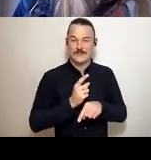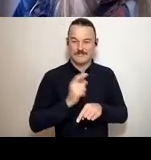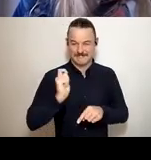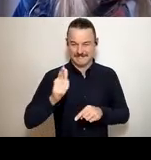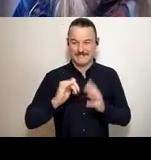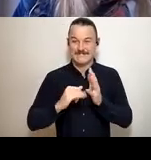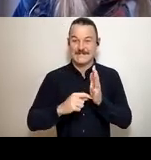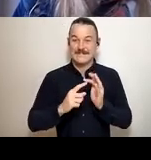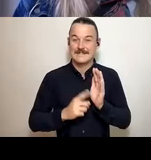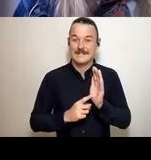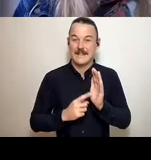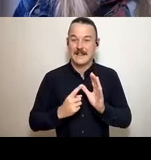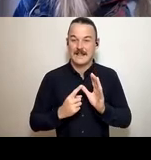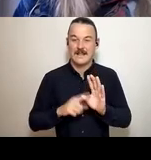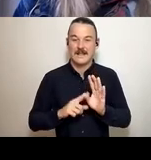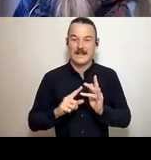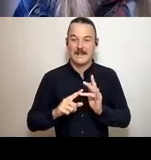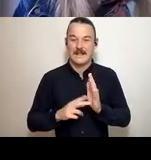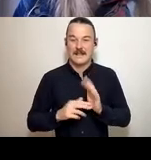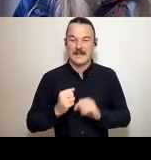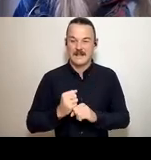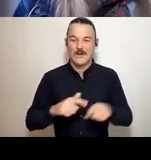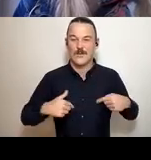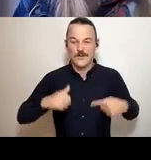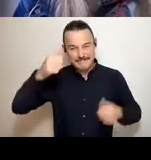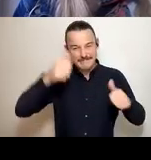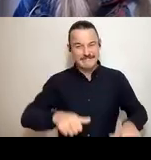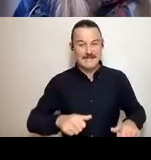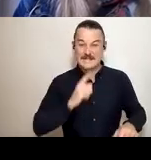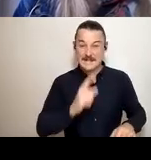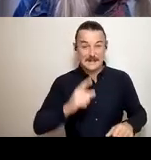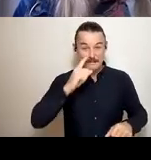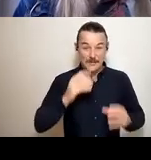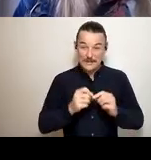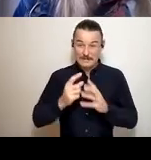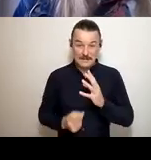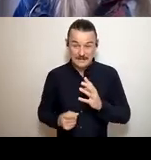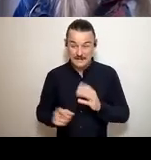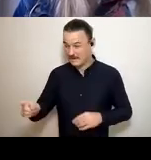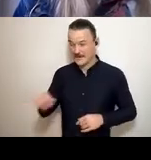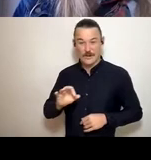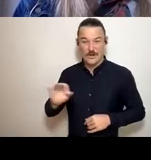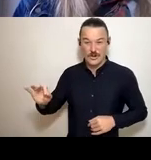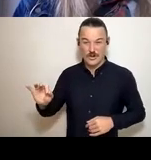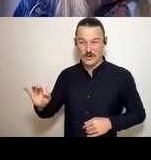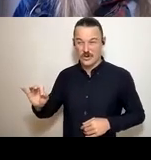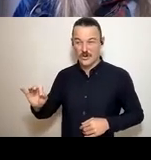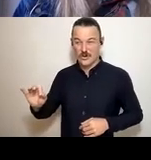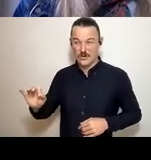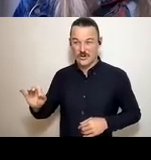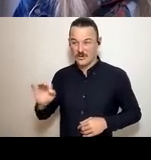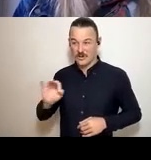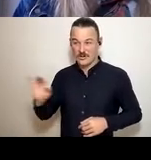talking about the, you know, that people with disability aren't there for inspiration. They're just getting on with their lives and living their normal life and wanting